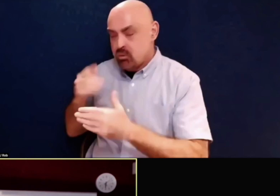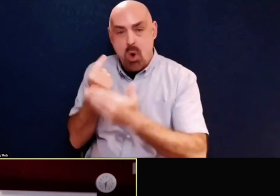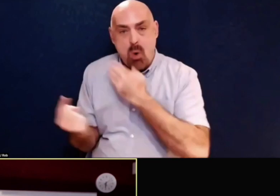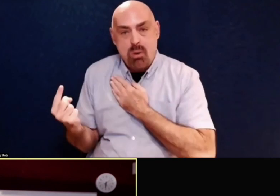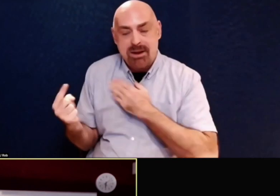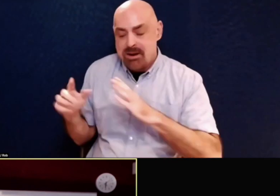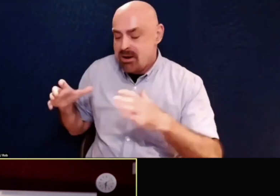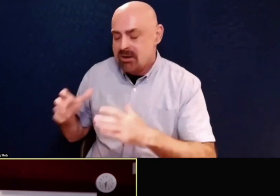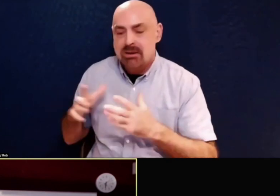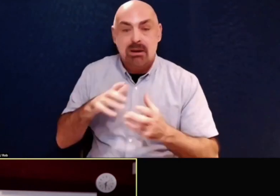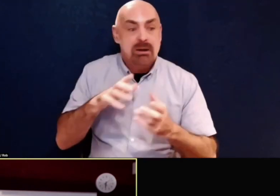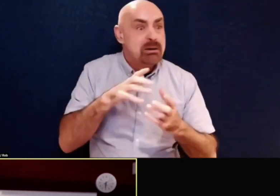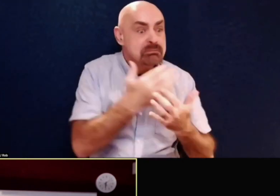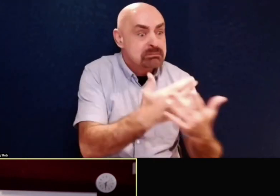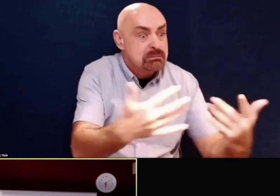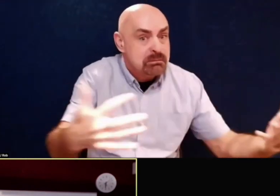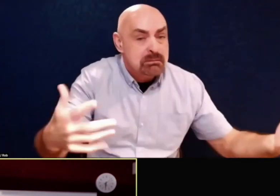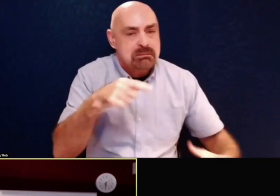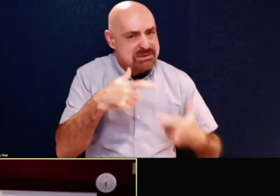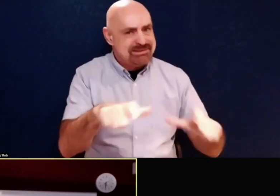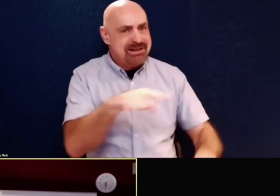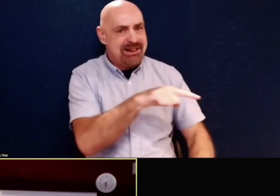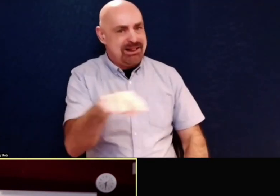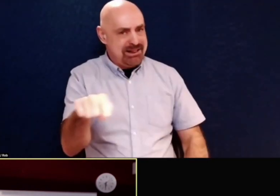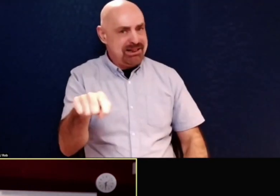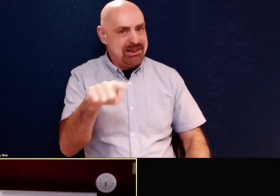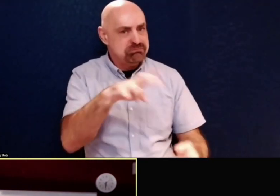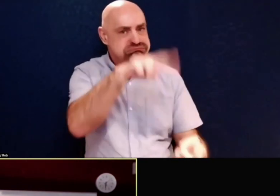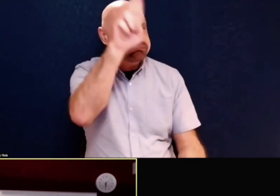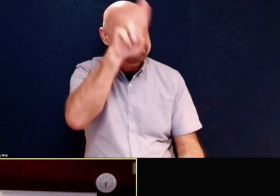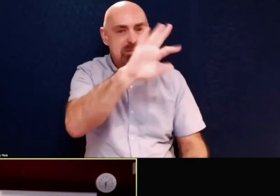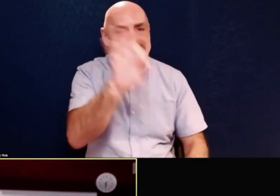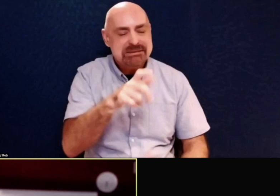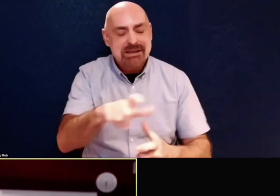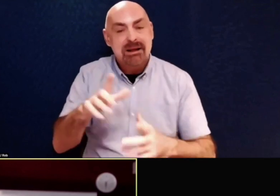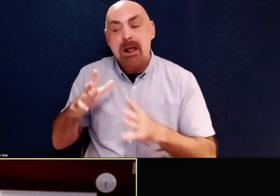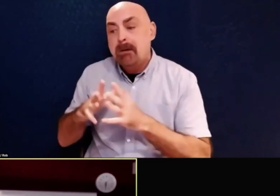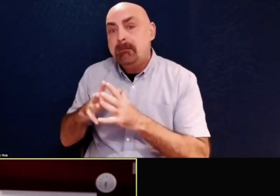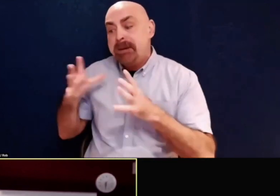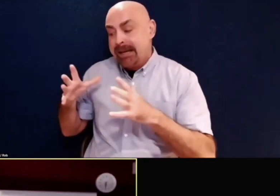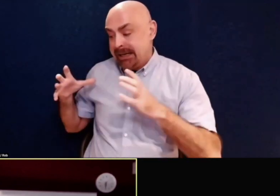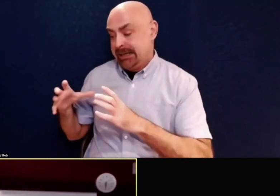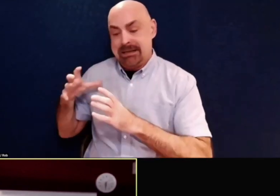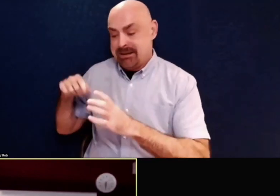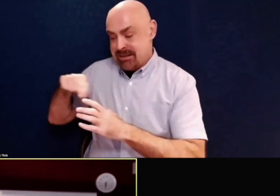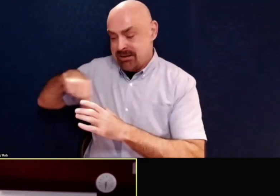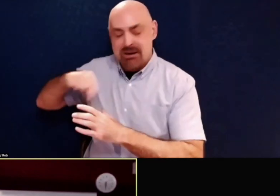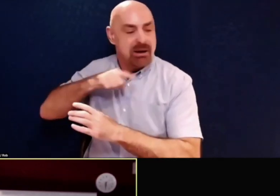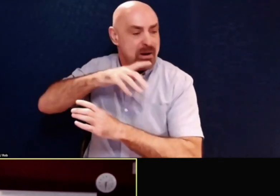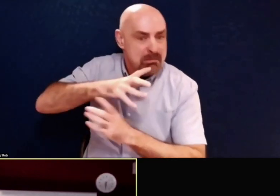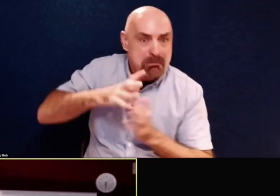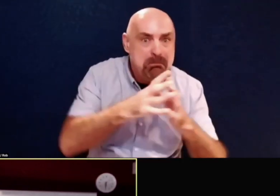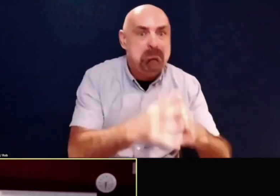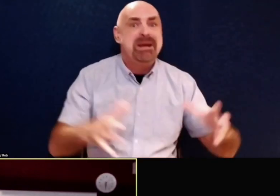not reducing prevalence, because prevalence remains the same, because the biggest chunk who actually are going